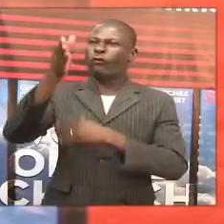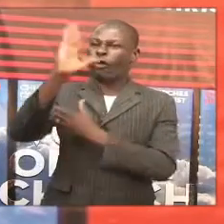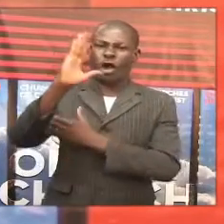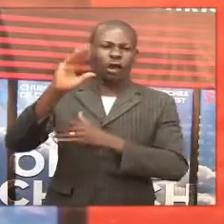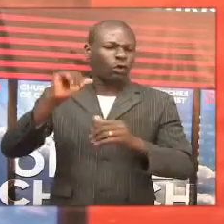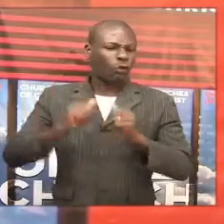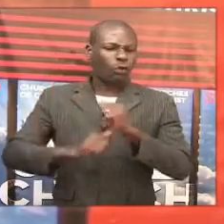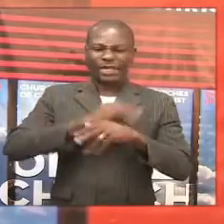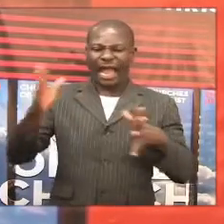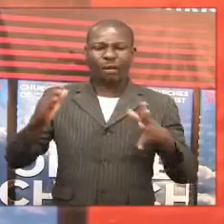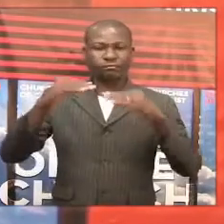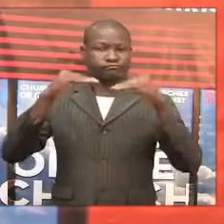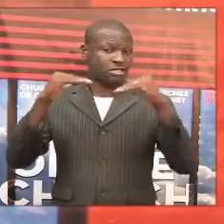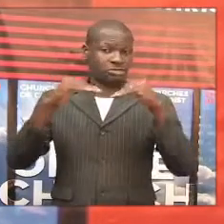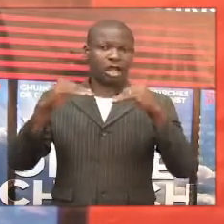measure.